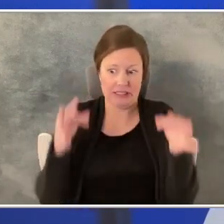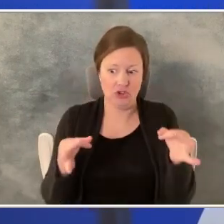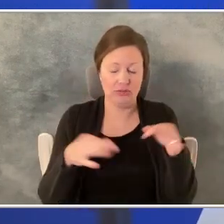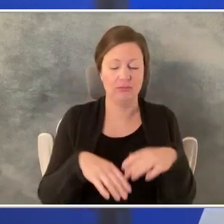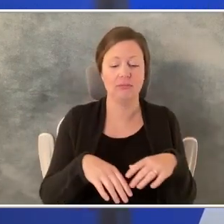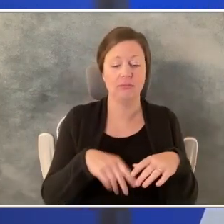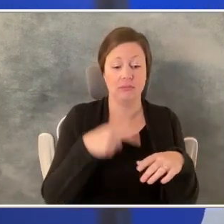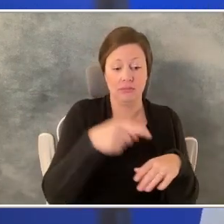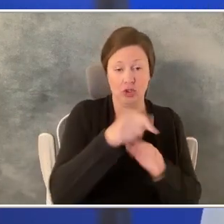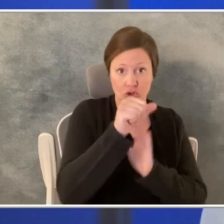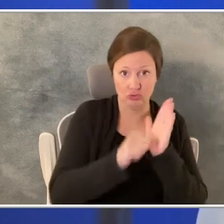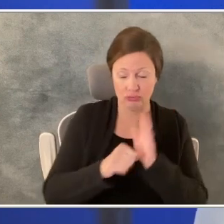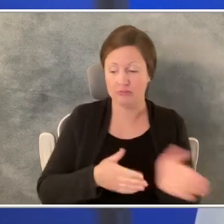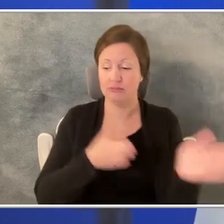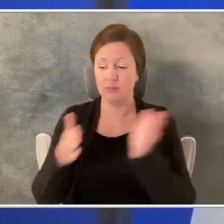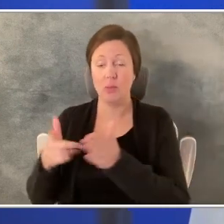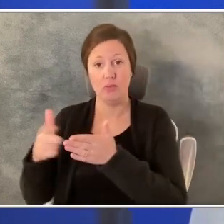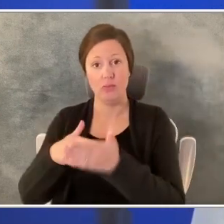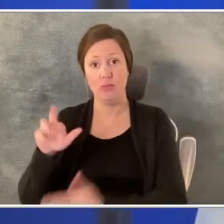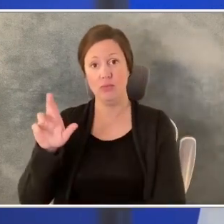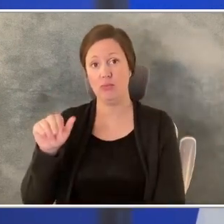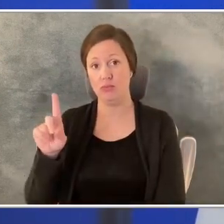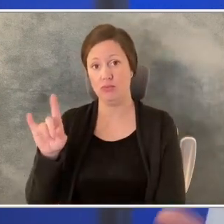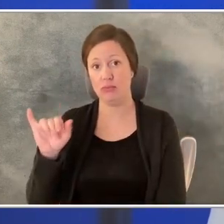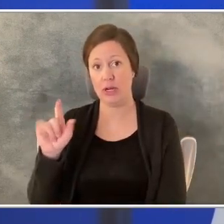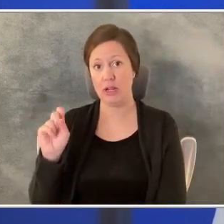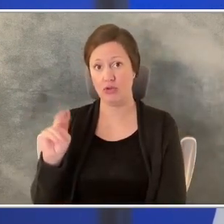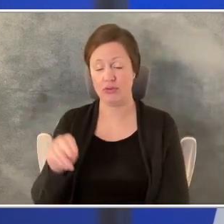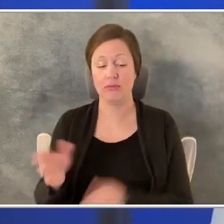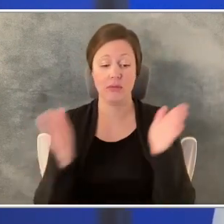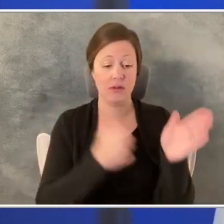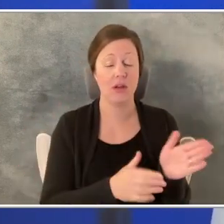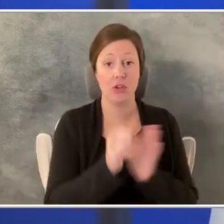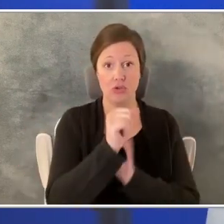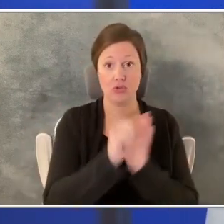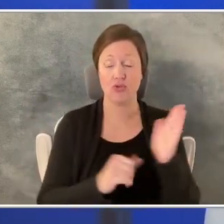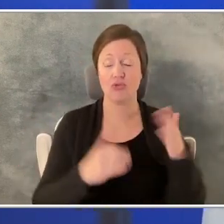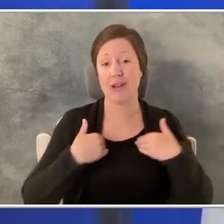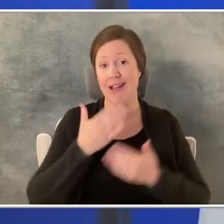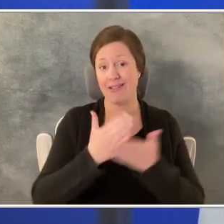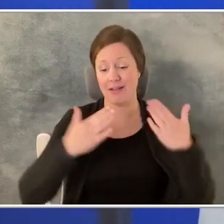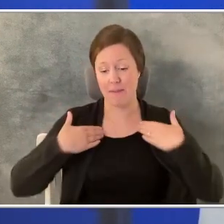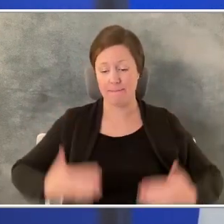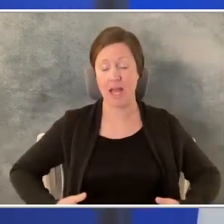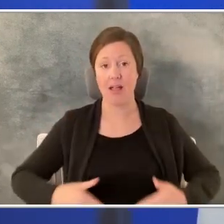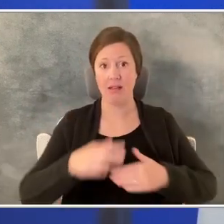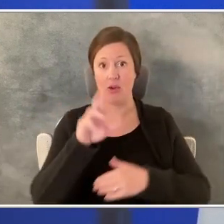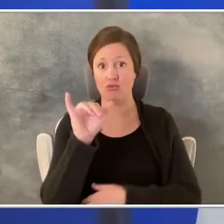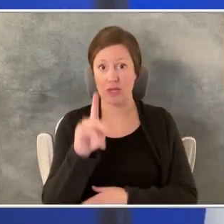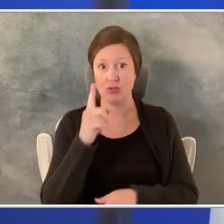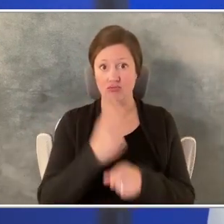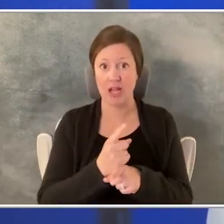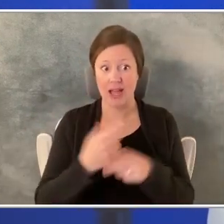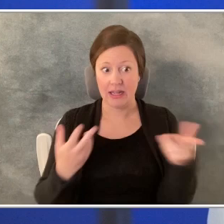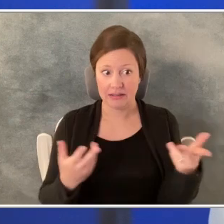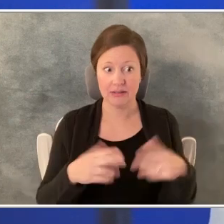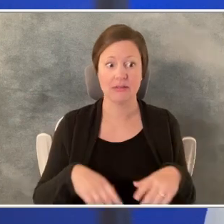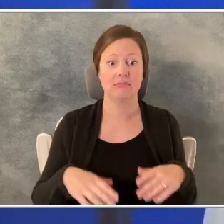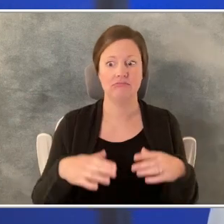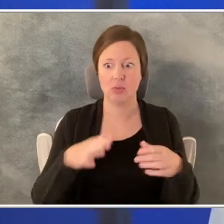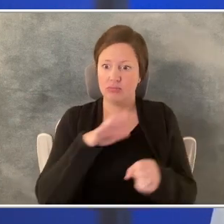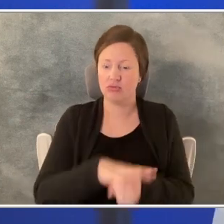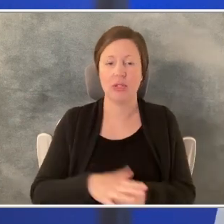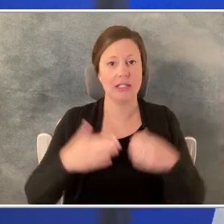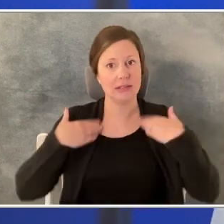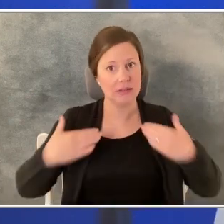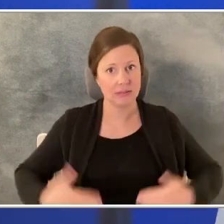radiation. Mm-hmm. One, surgery does carry some physiologic risk, right? I've got to put somebody through a physiologic stress. Surgery is a